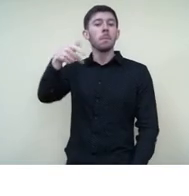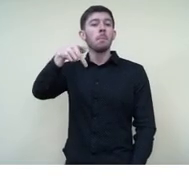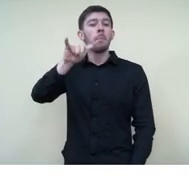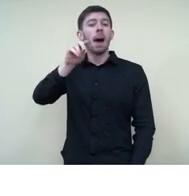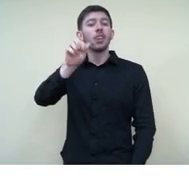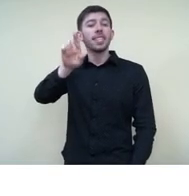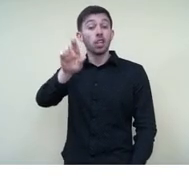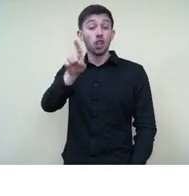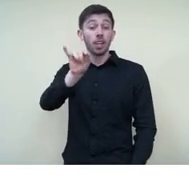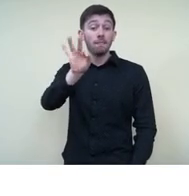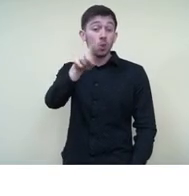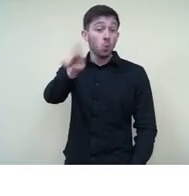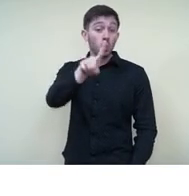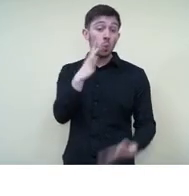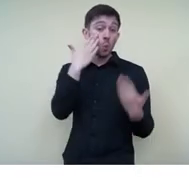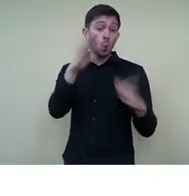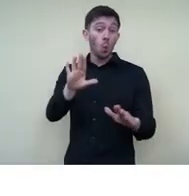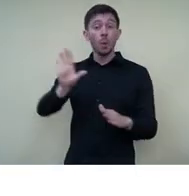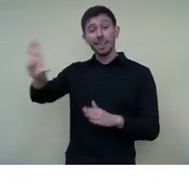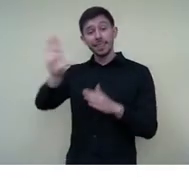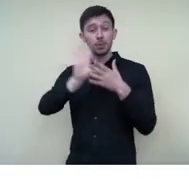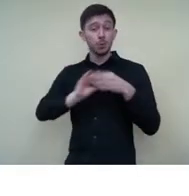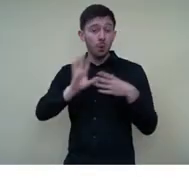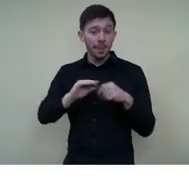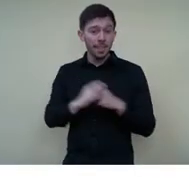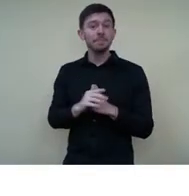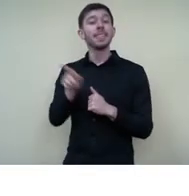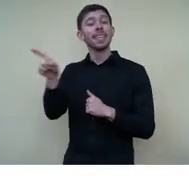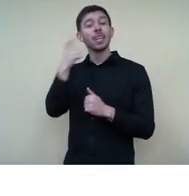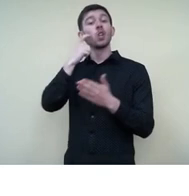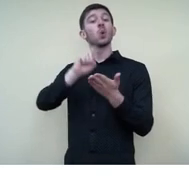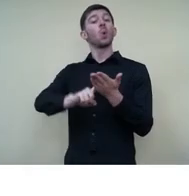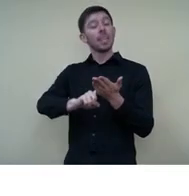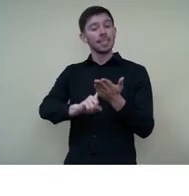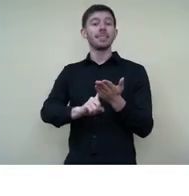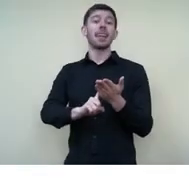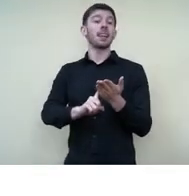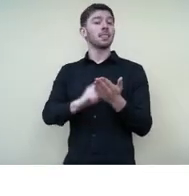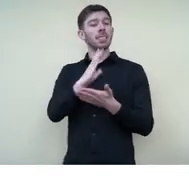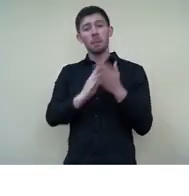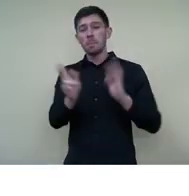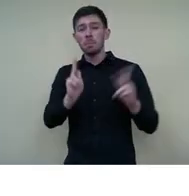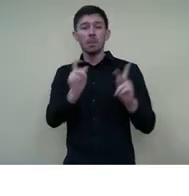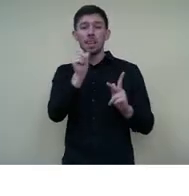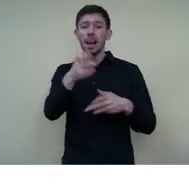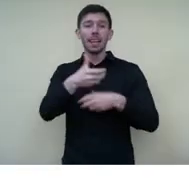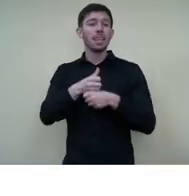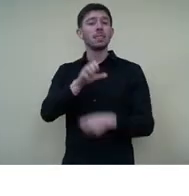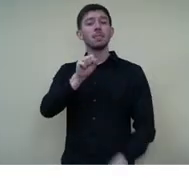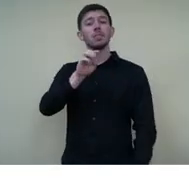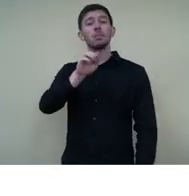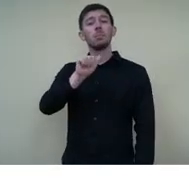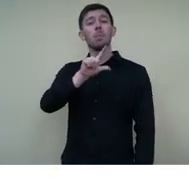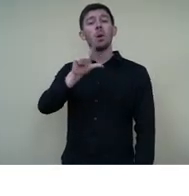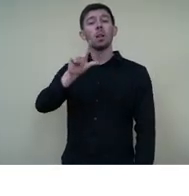super familiar with the story, or if it's been a while since you've heard the story, he noticed that milkmaids didn't get smallpox at a time where plenty of people would get smallpox